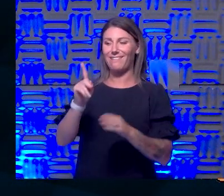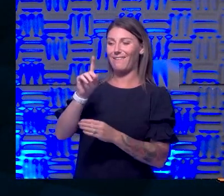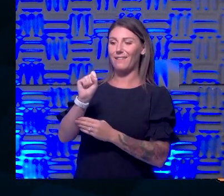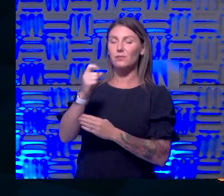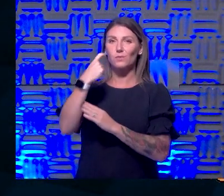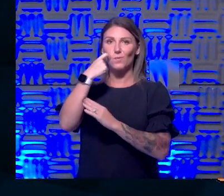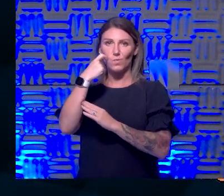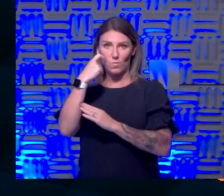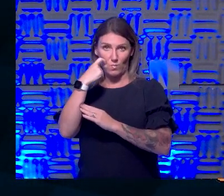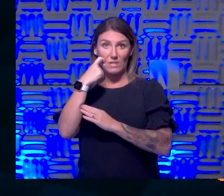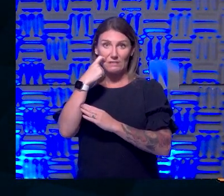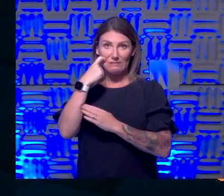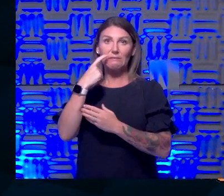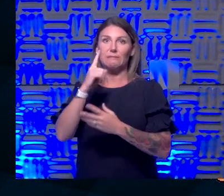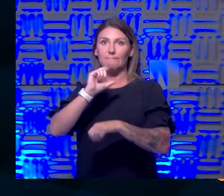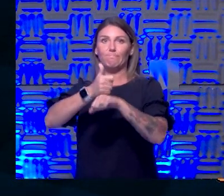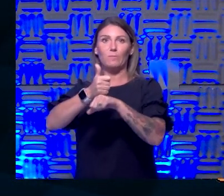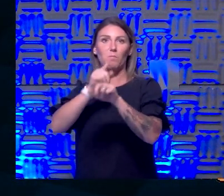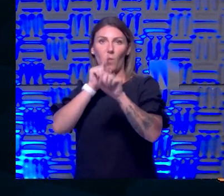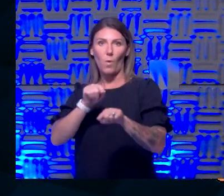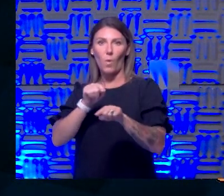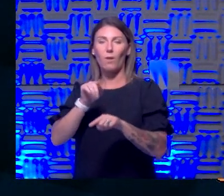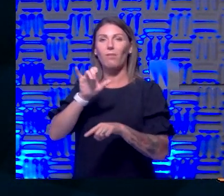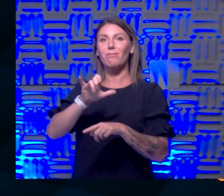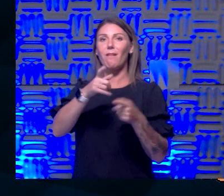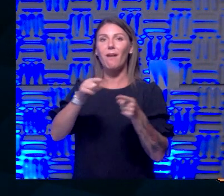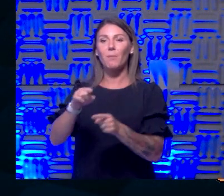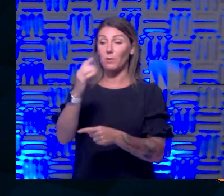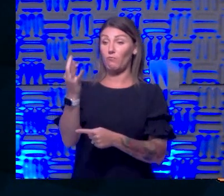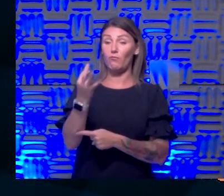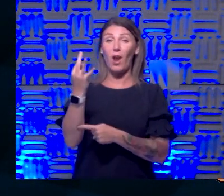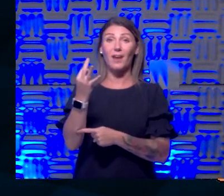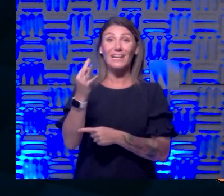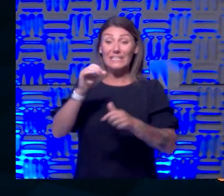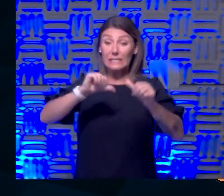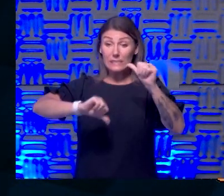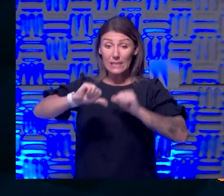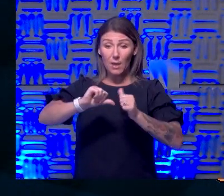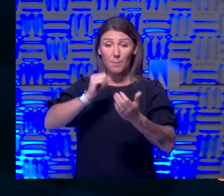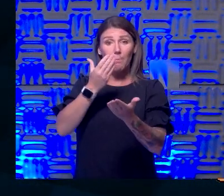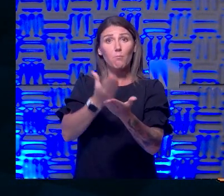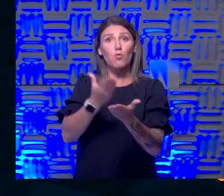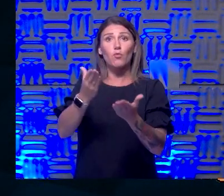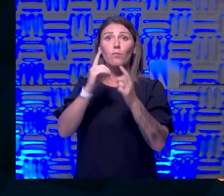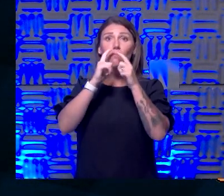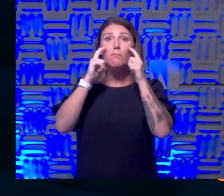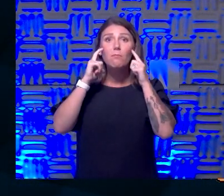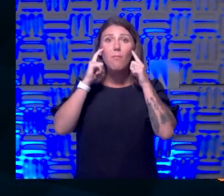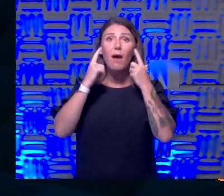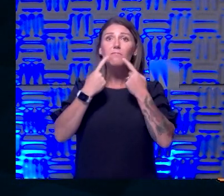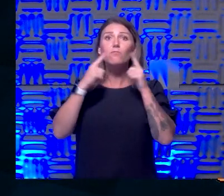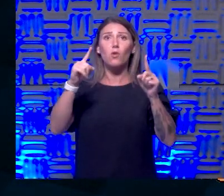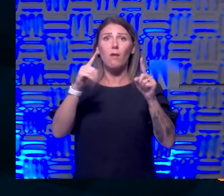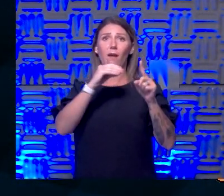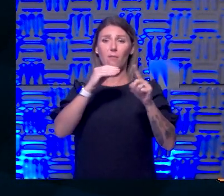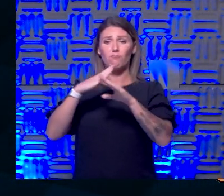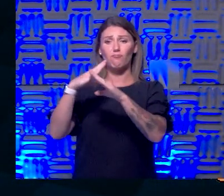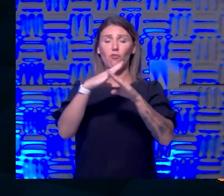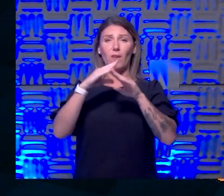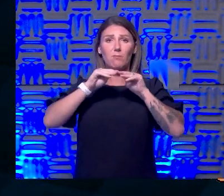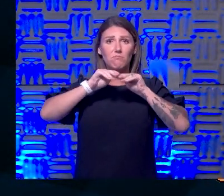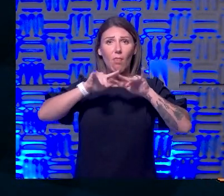them. That will go into effect on Friday. The science has shown that masks work and they help prevent the spread